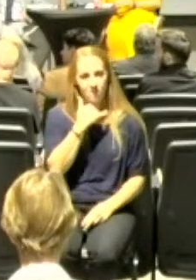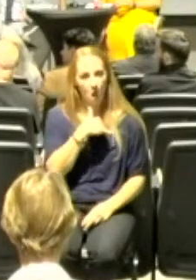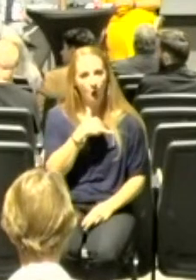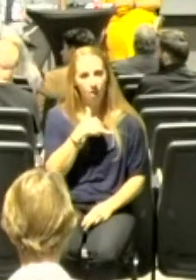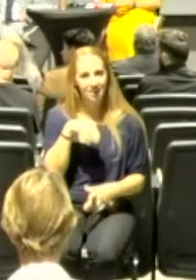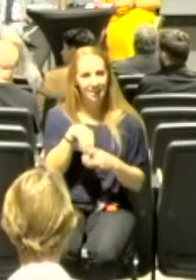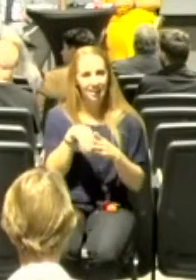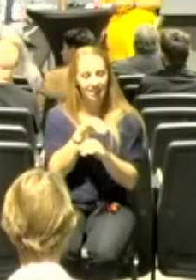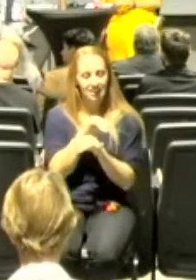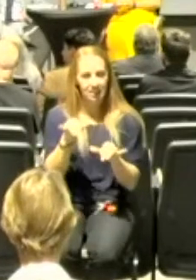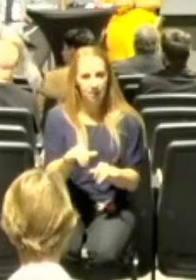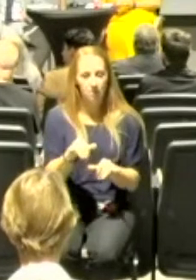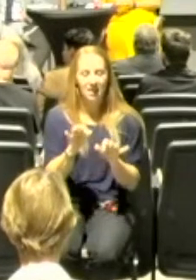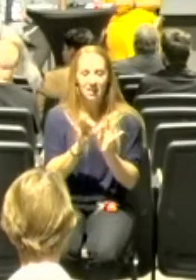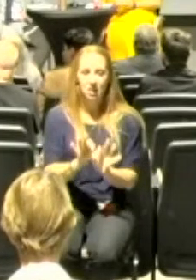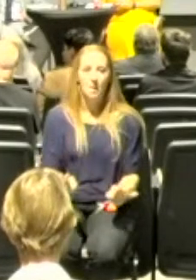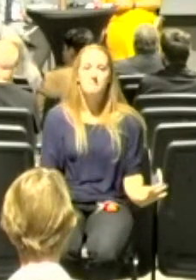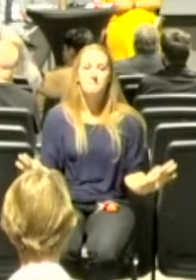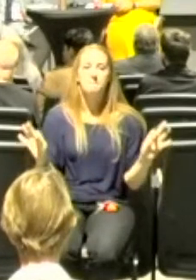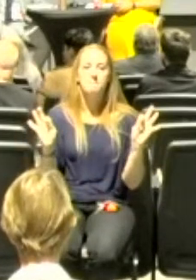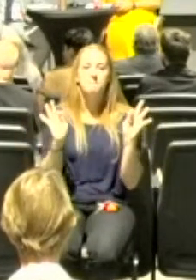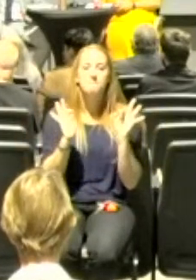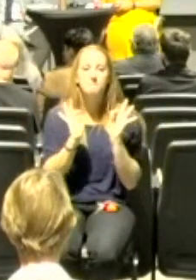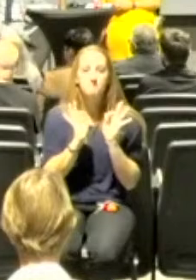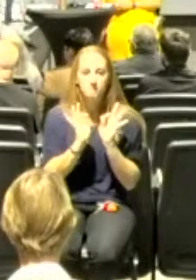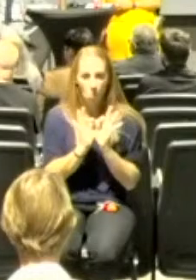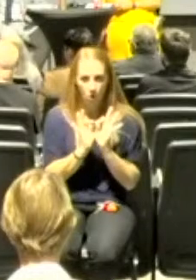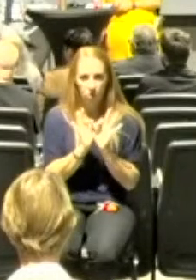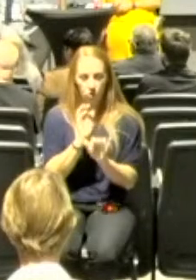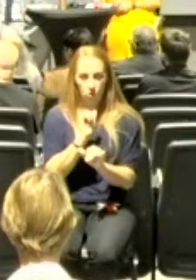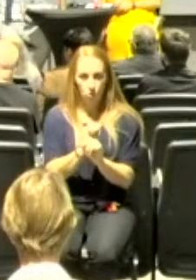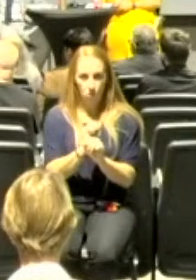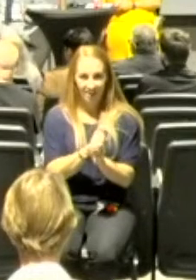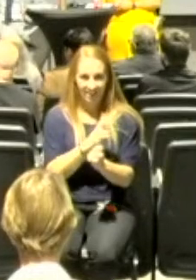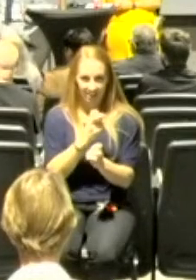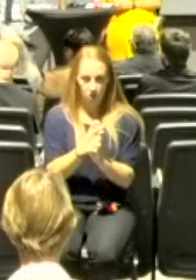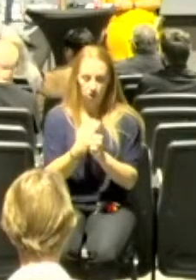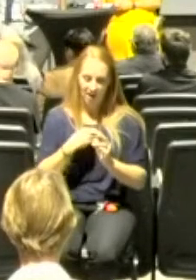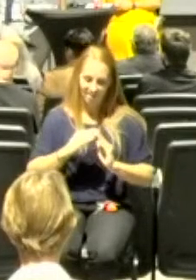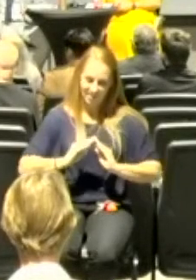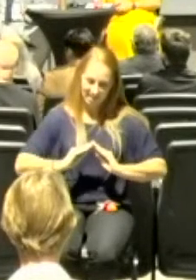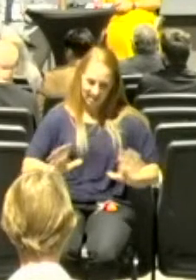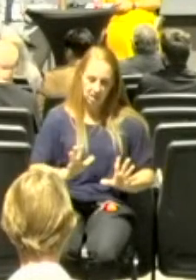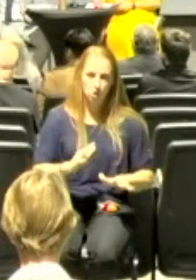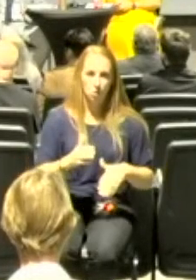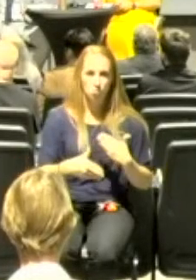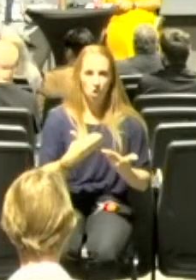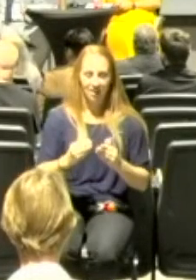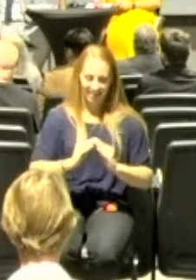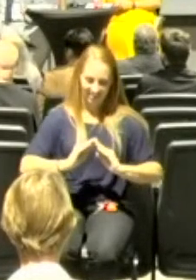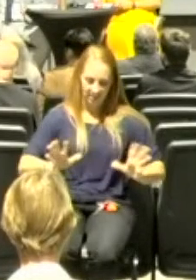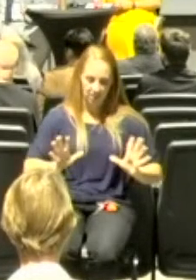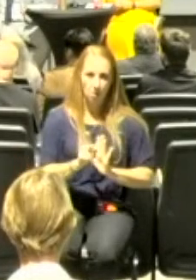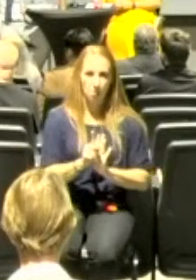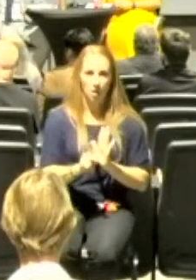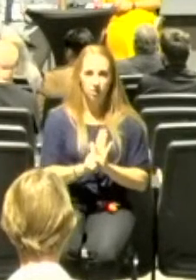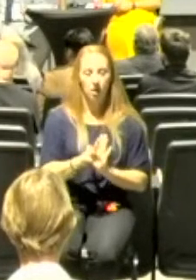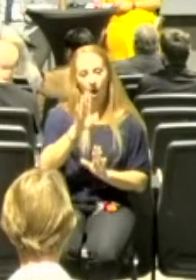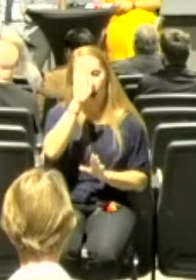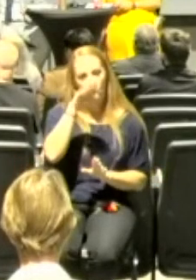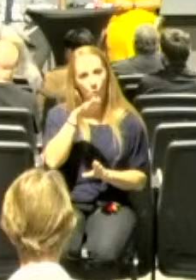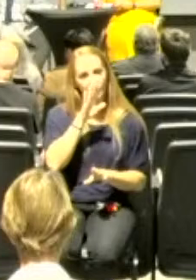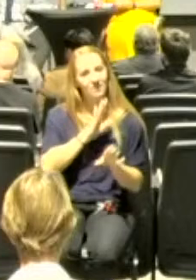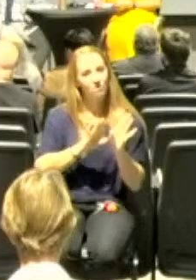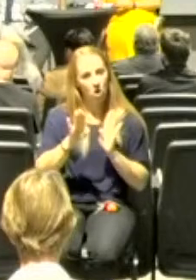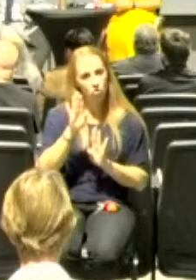in the systems, but it's important for us to, I think, work very diligently to have clear processes to work through them. I know it frustrated